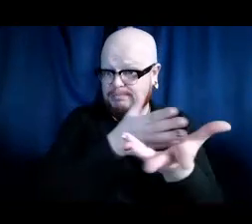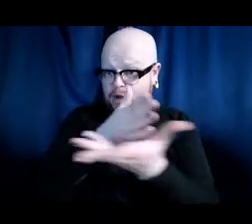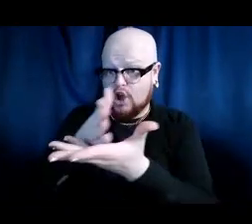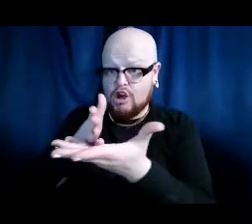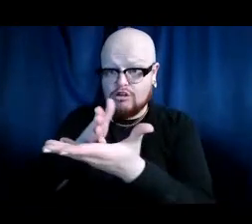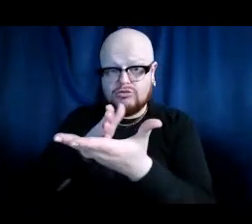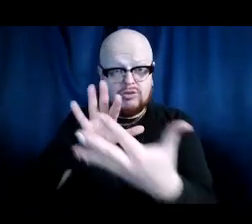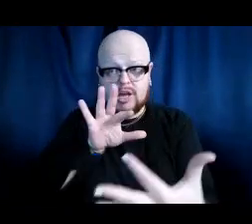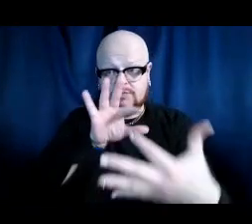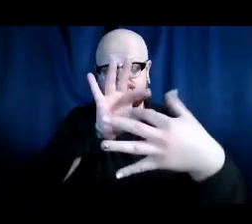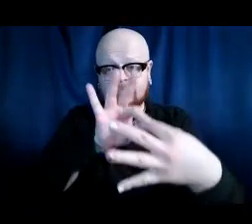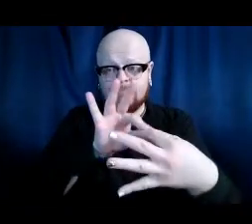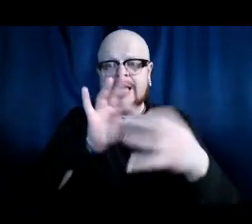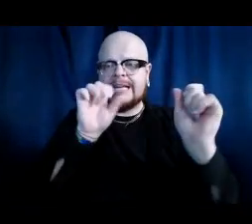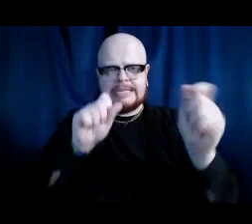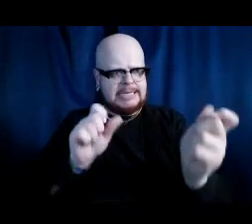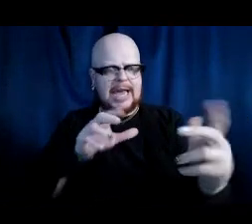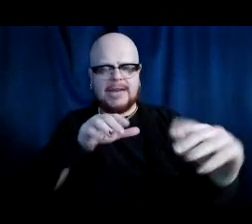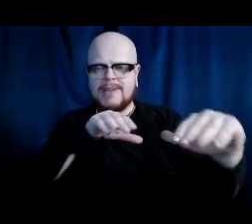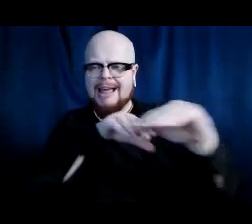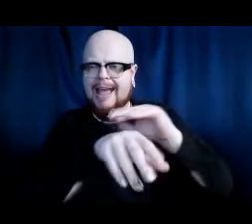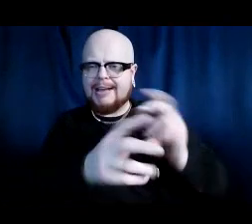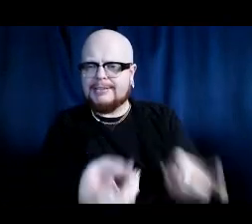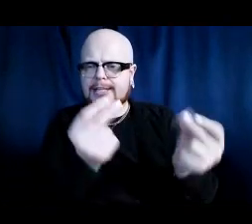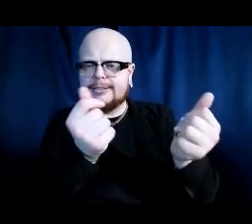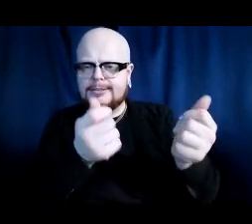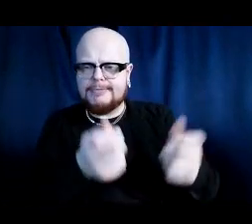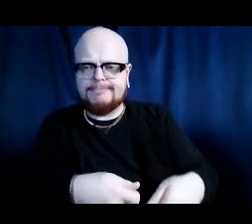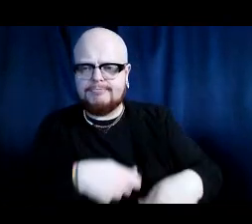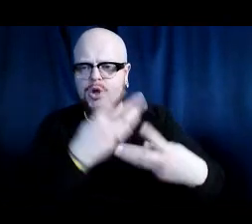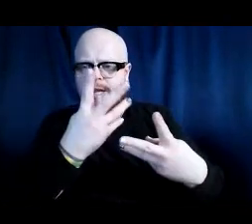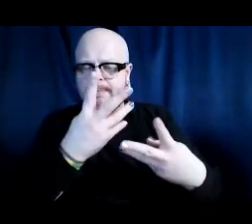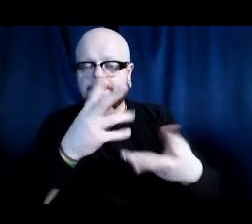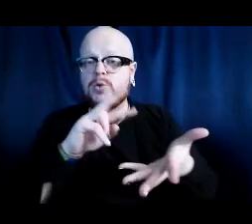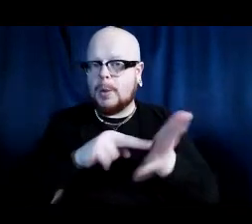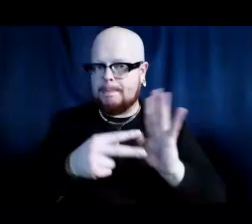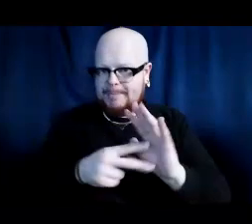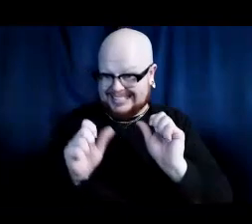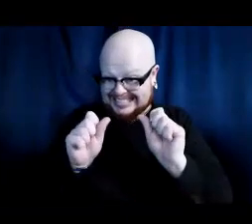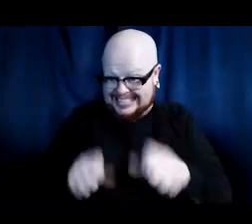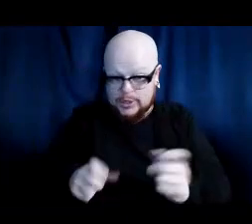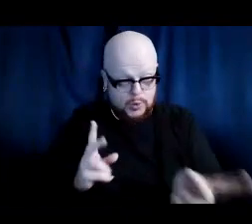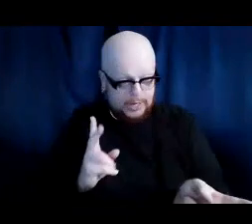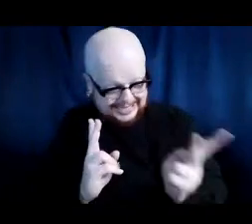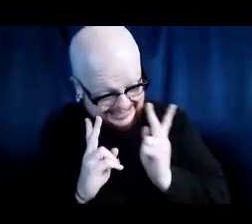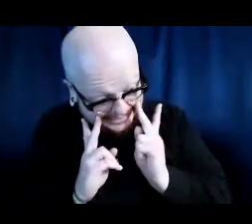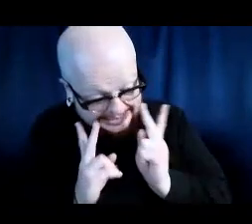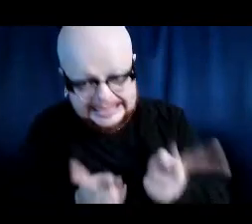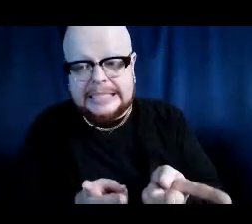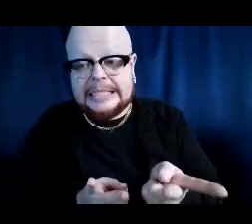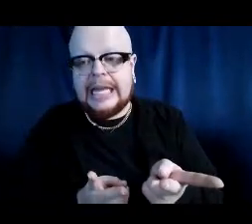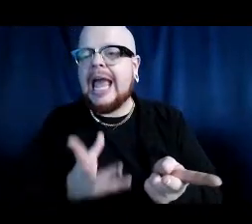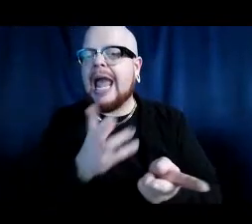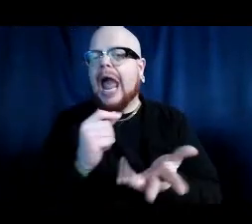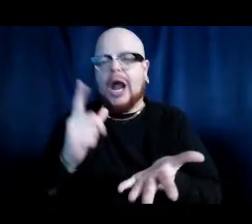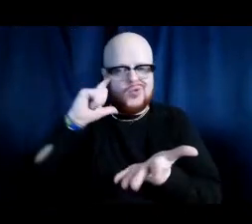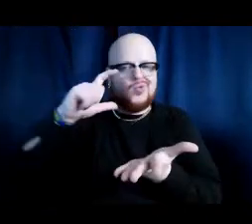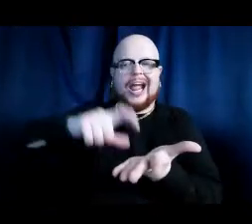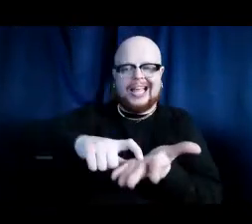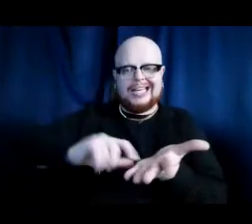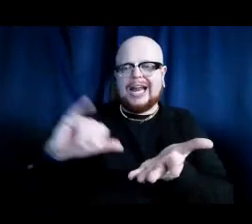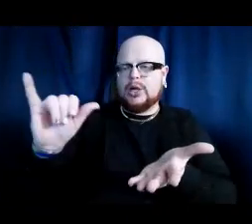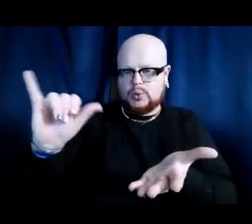perceive. In other words, it needs to be perceivable and recognizable to the user.